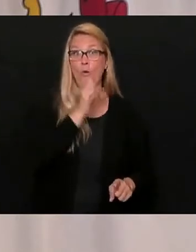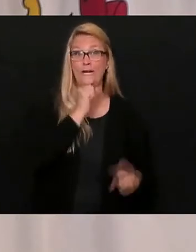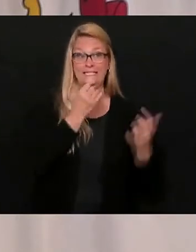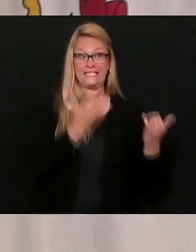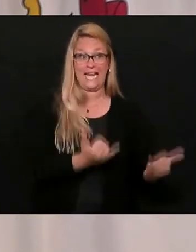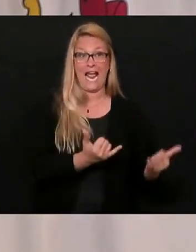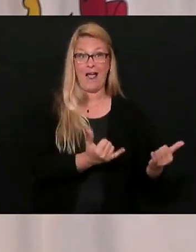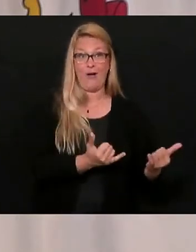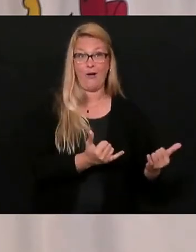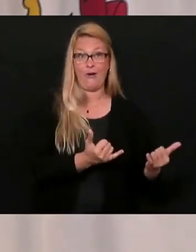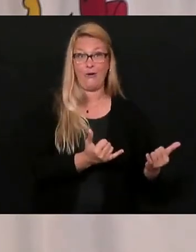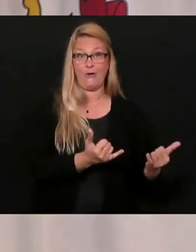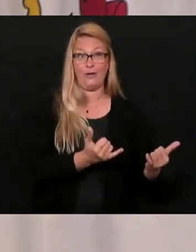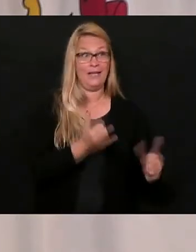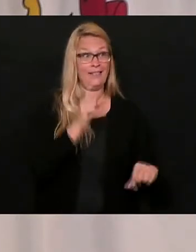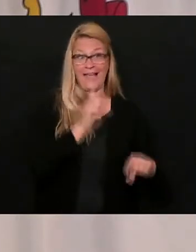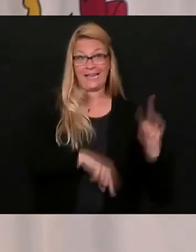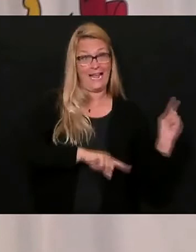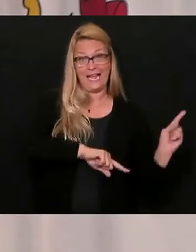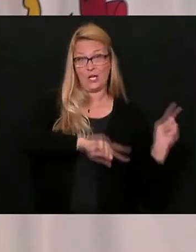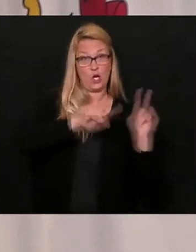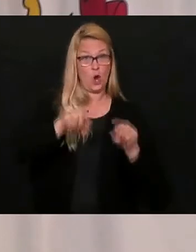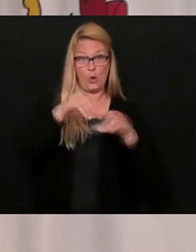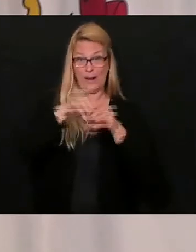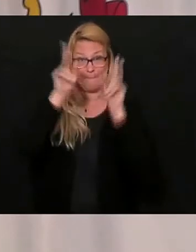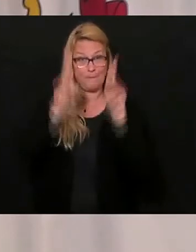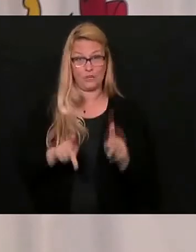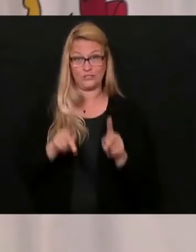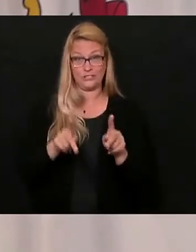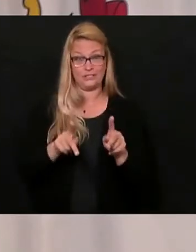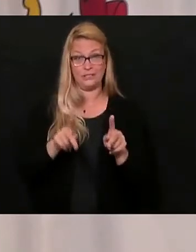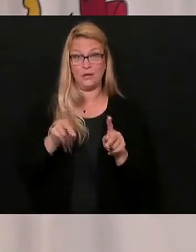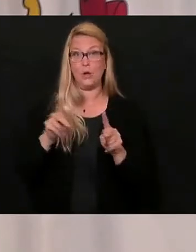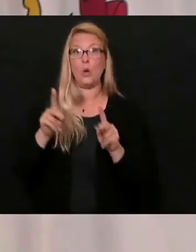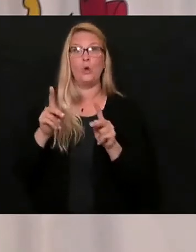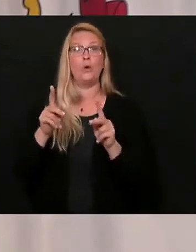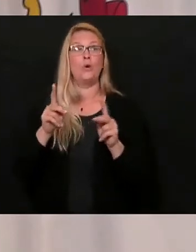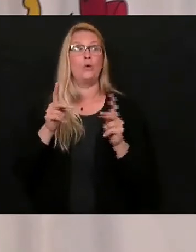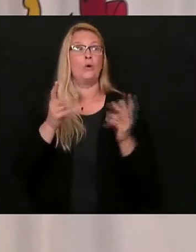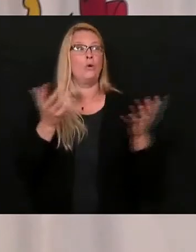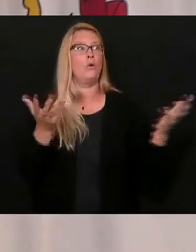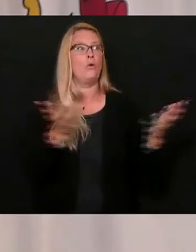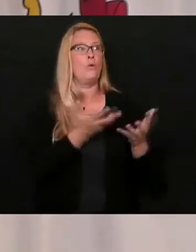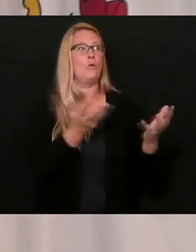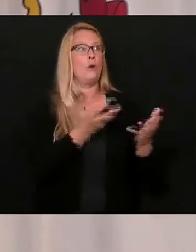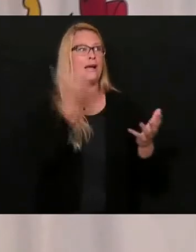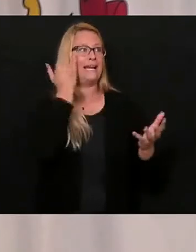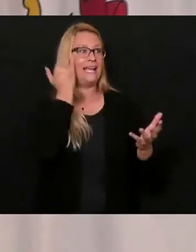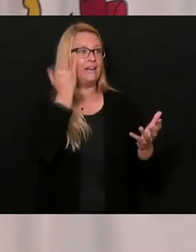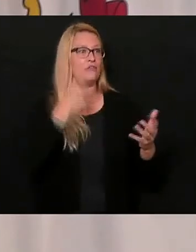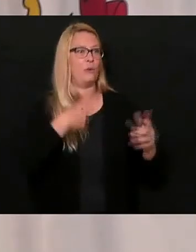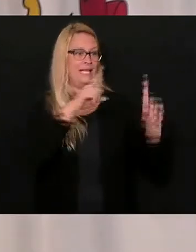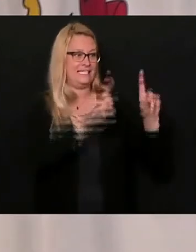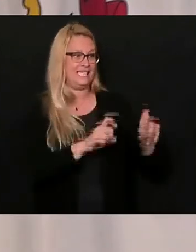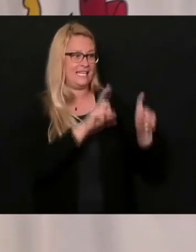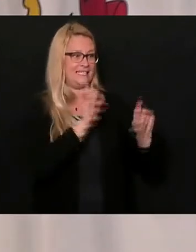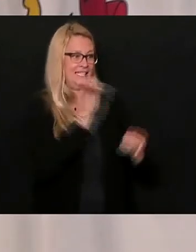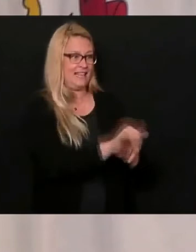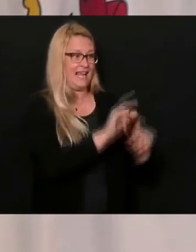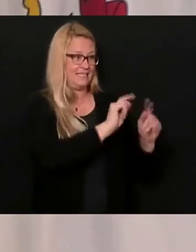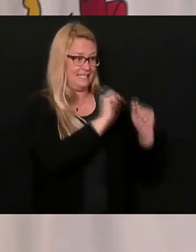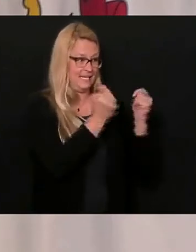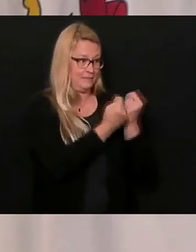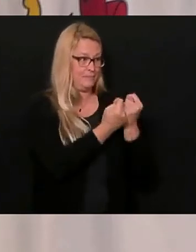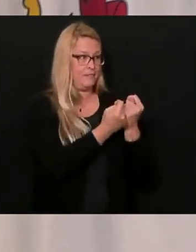is ineligible right now, what if that team, if what we did is we tested that team and they were okay